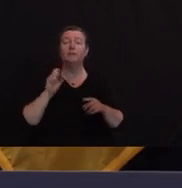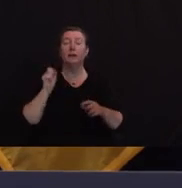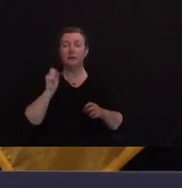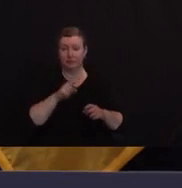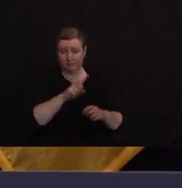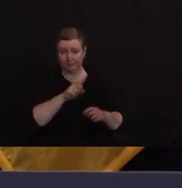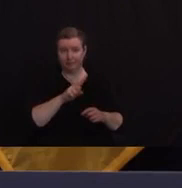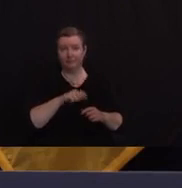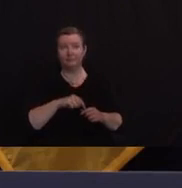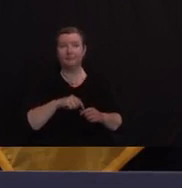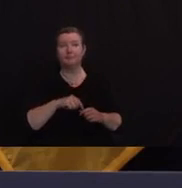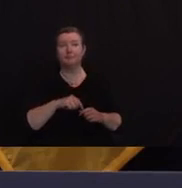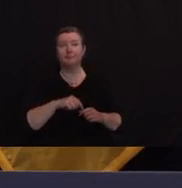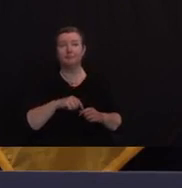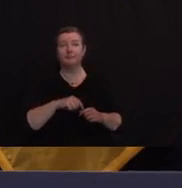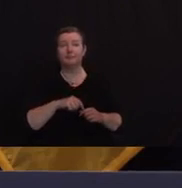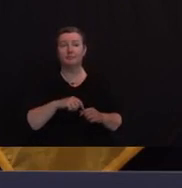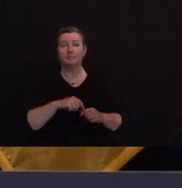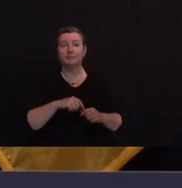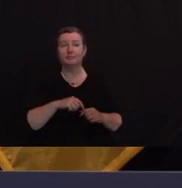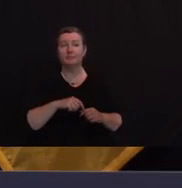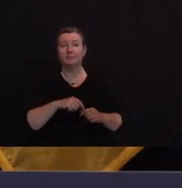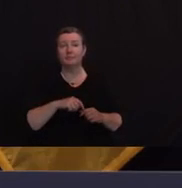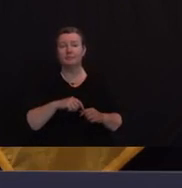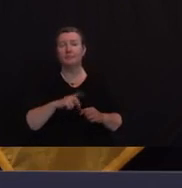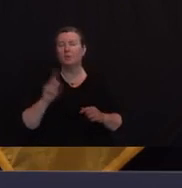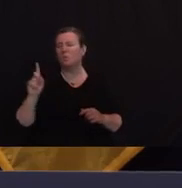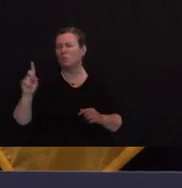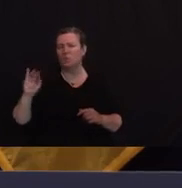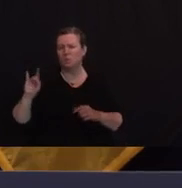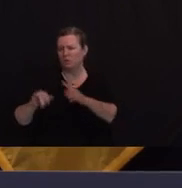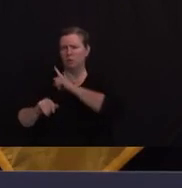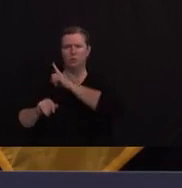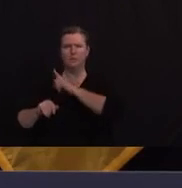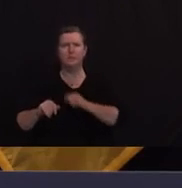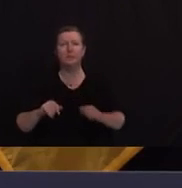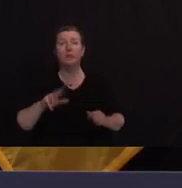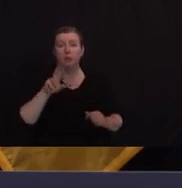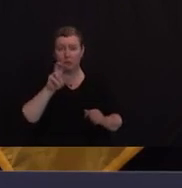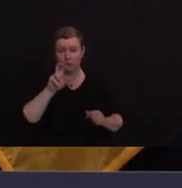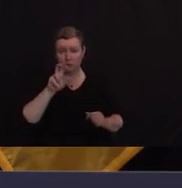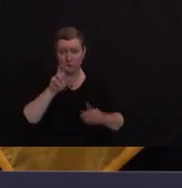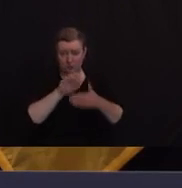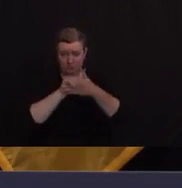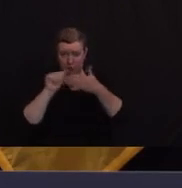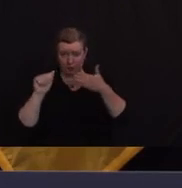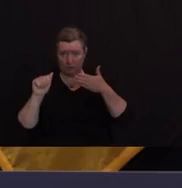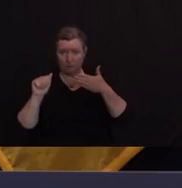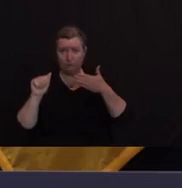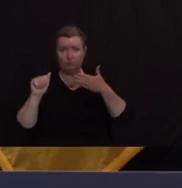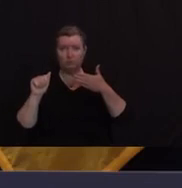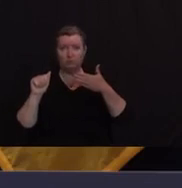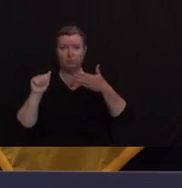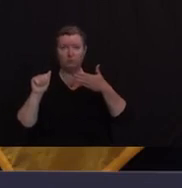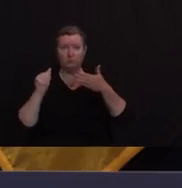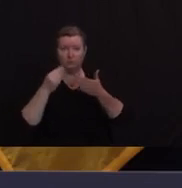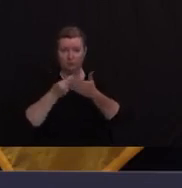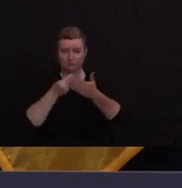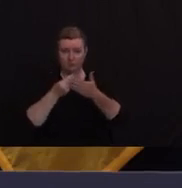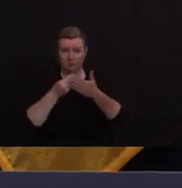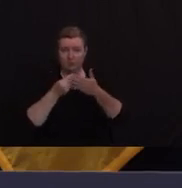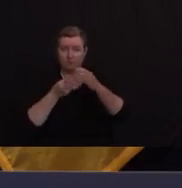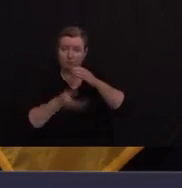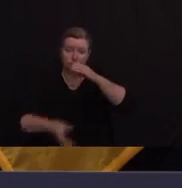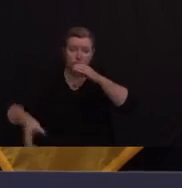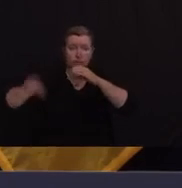The $300 supplement, it was never a consideration for us. And then when we saw the other states that did cut it, Alex,